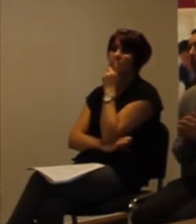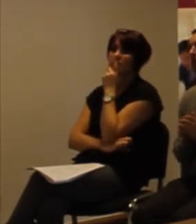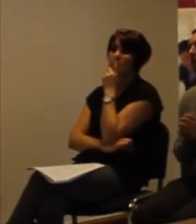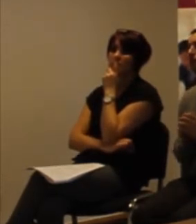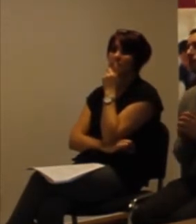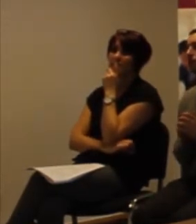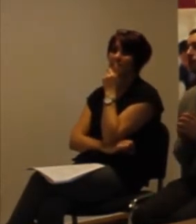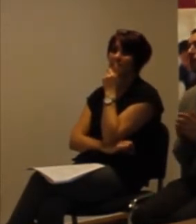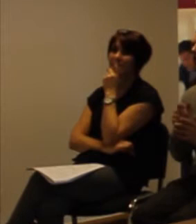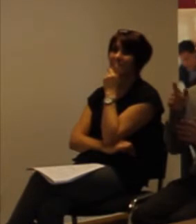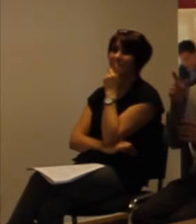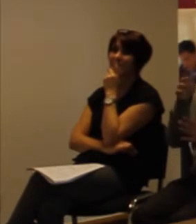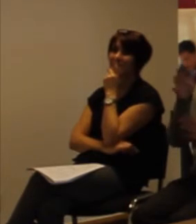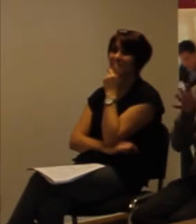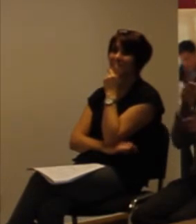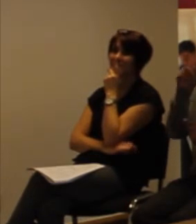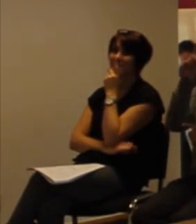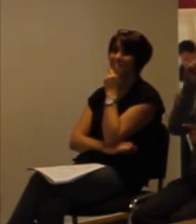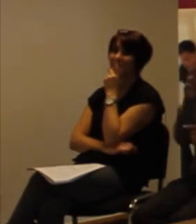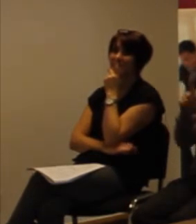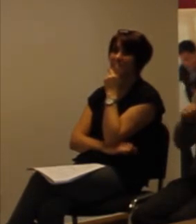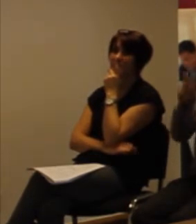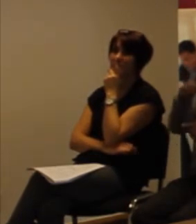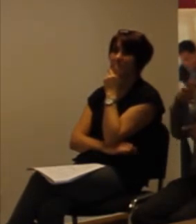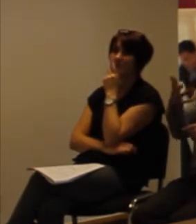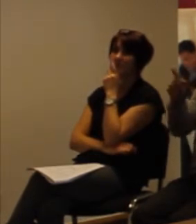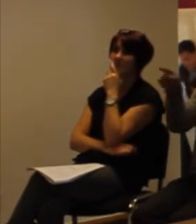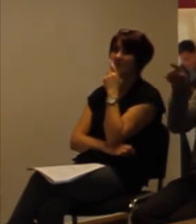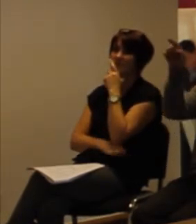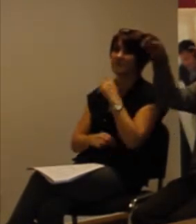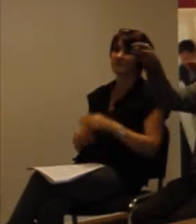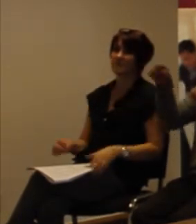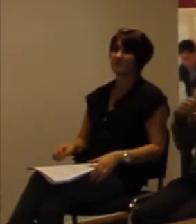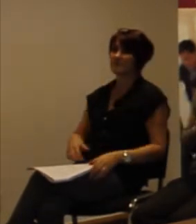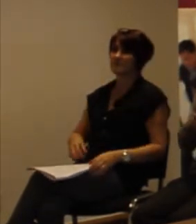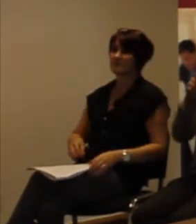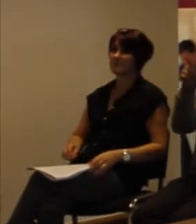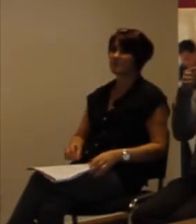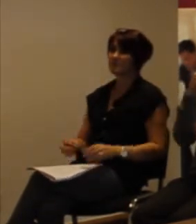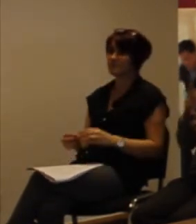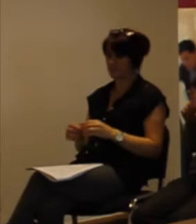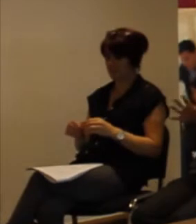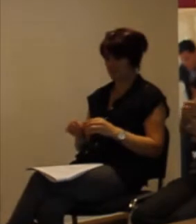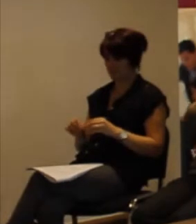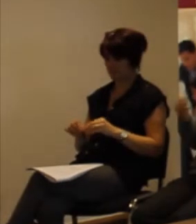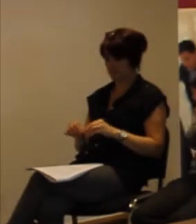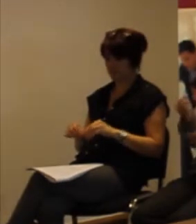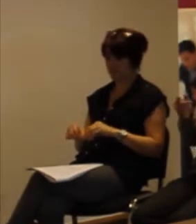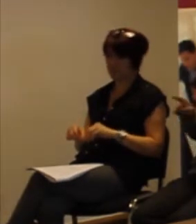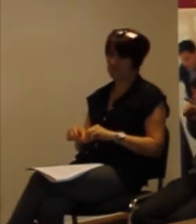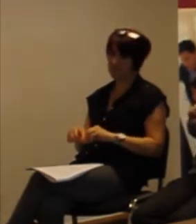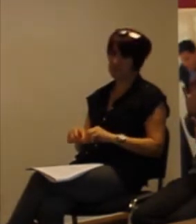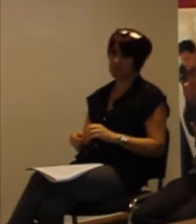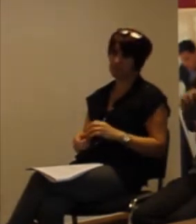consistent staff. Right. Coming from one department to the Okay. other, but she can't really. Can't, as an issue. No, this is an issue. So